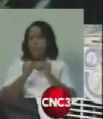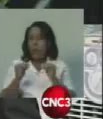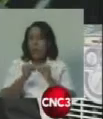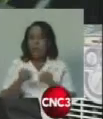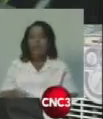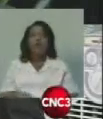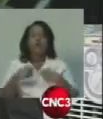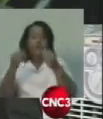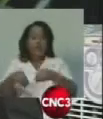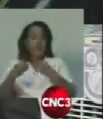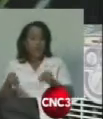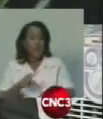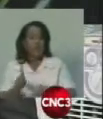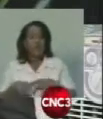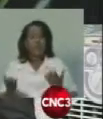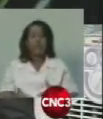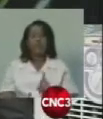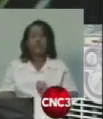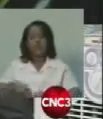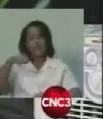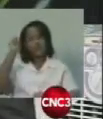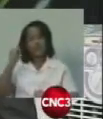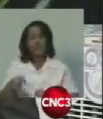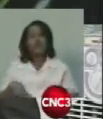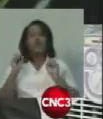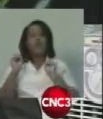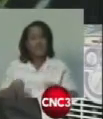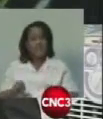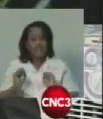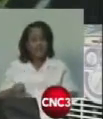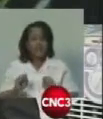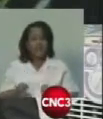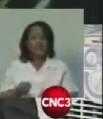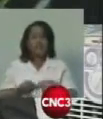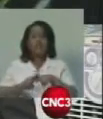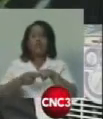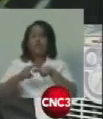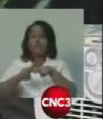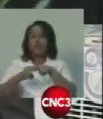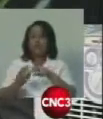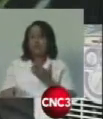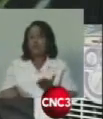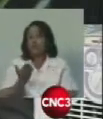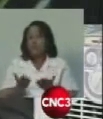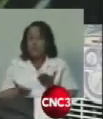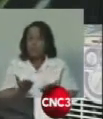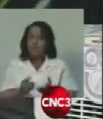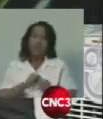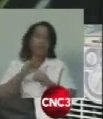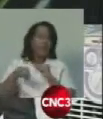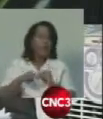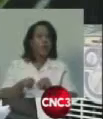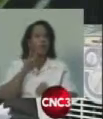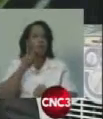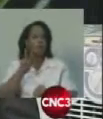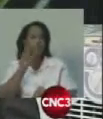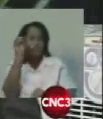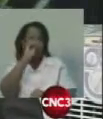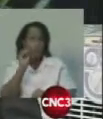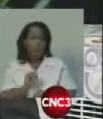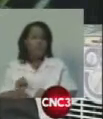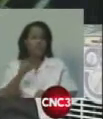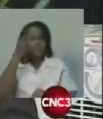out a lot more about tonight. A growth expected of 2% for the year 2011. The finance